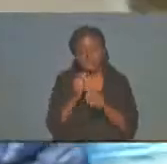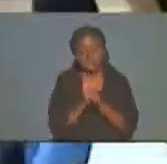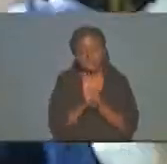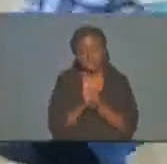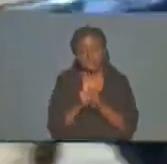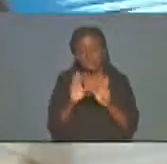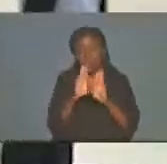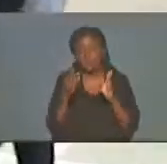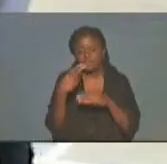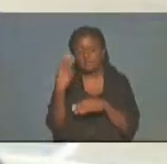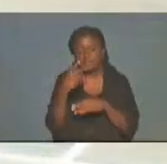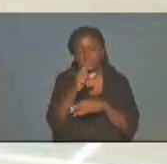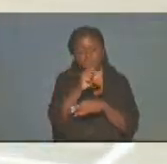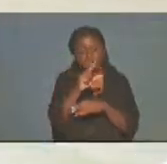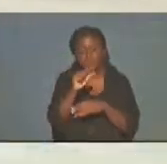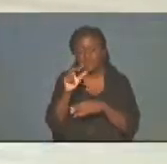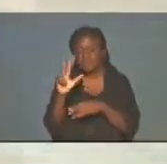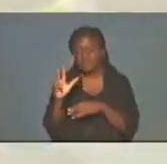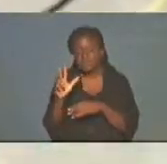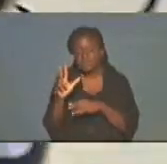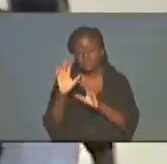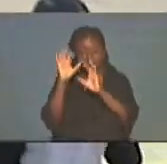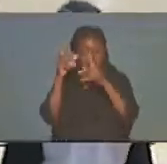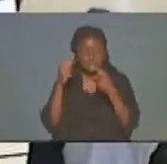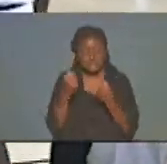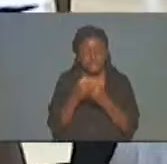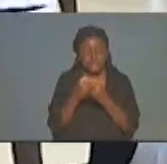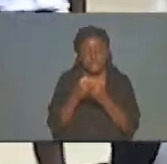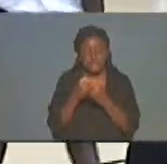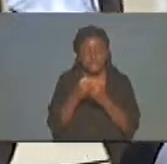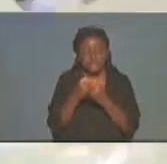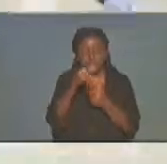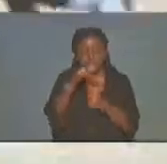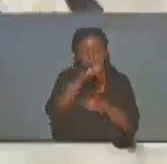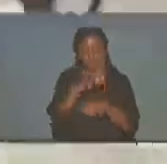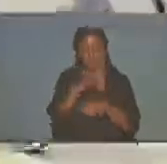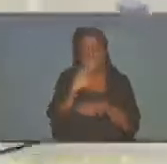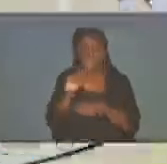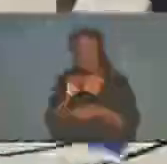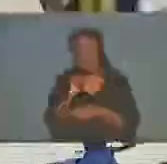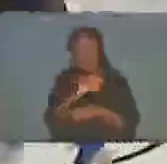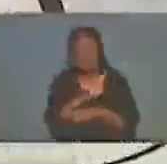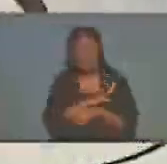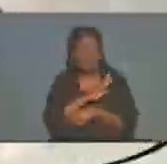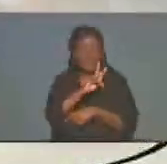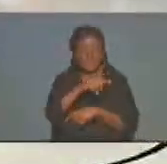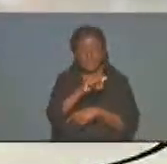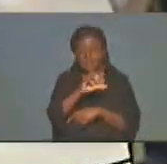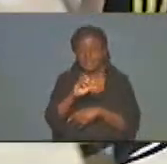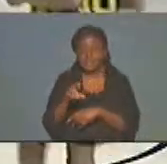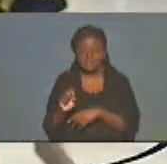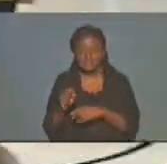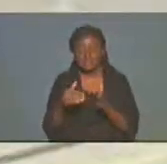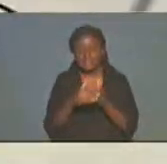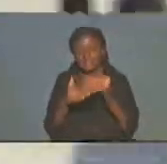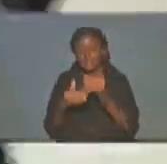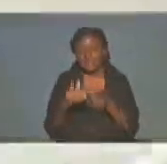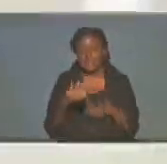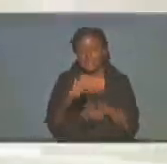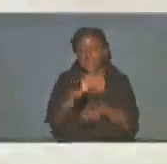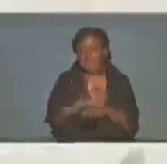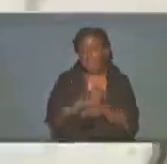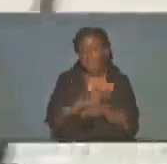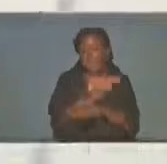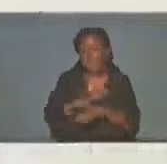the 2023 Hugh Campbell Basketball Tournament as the Armbilly Pacers would take on the Temple Christian Suns. Both teams would trade